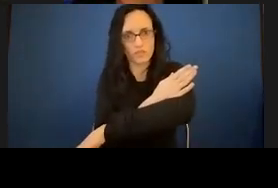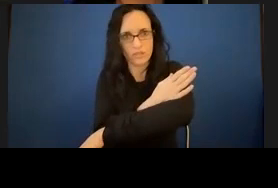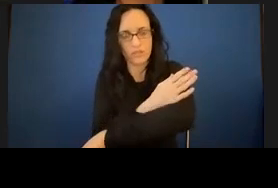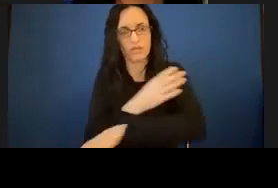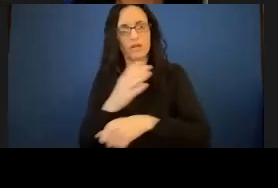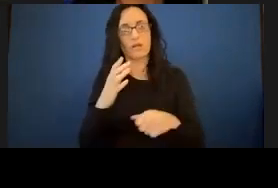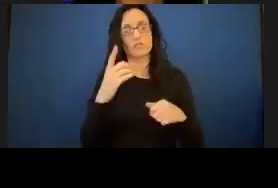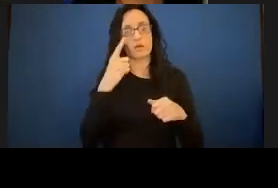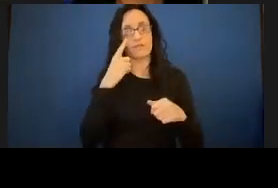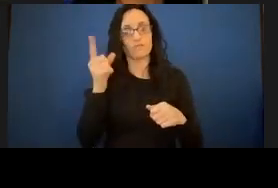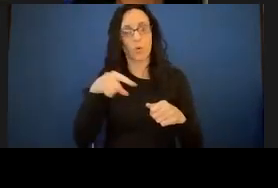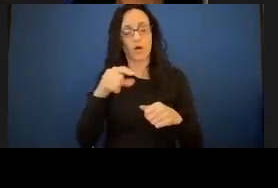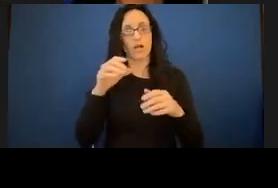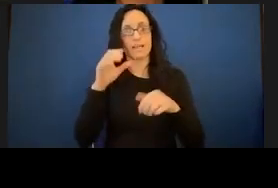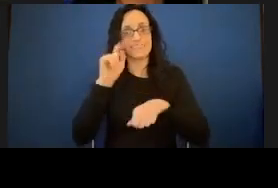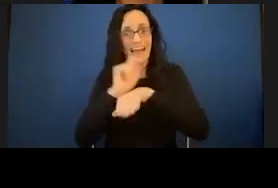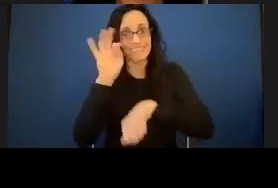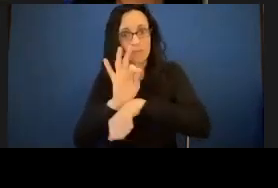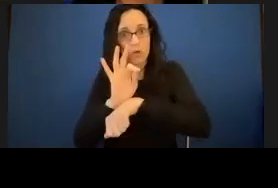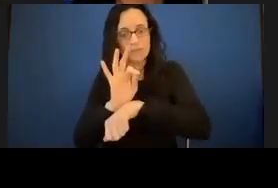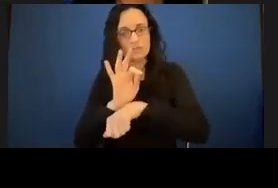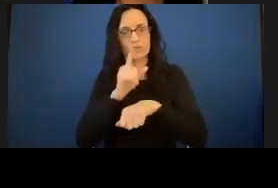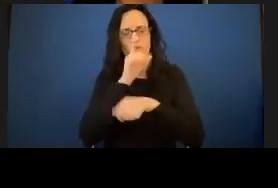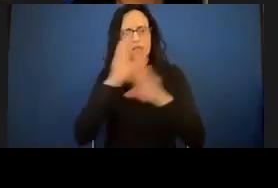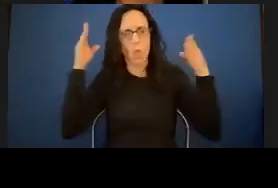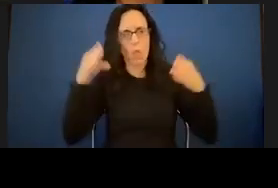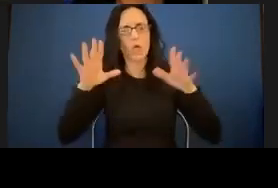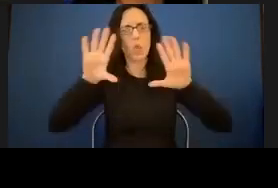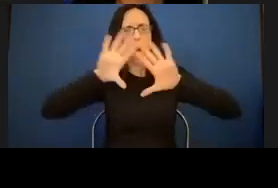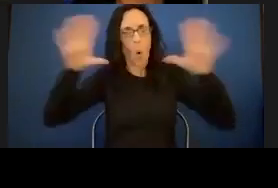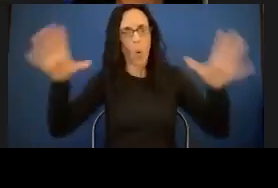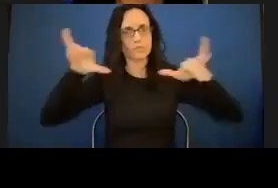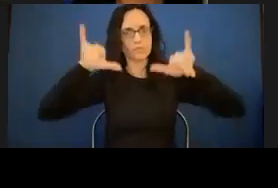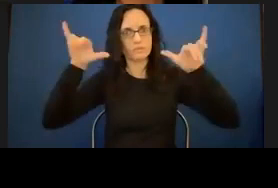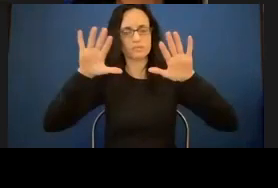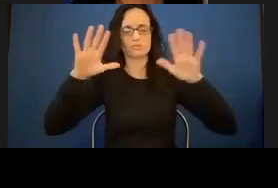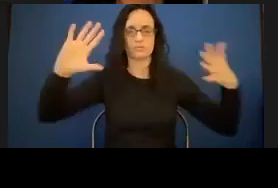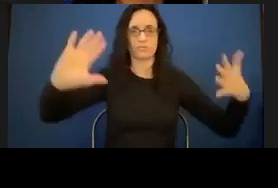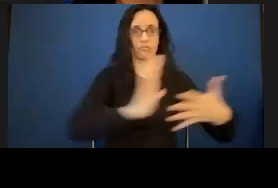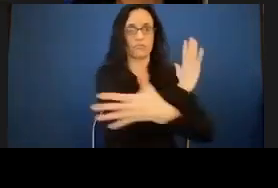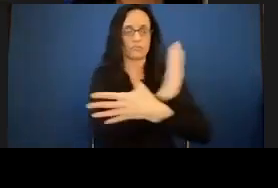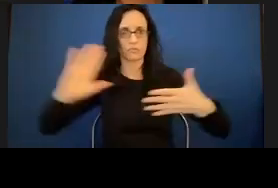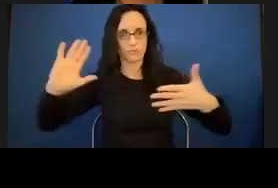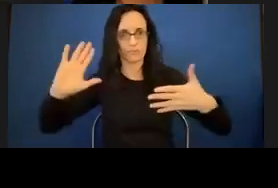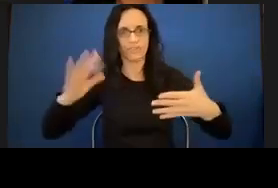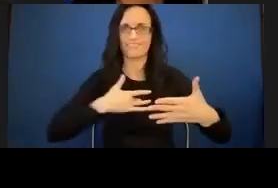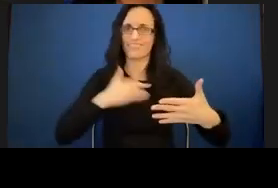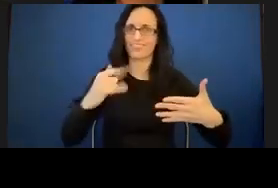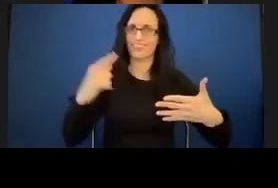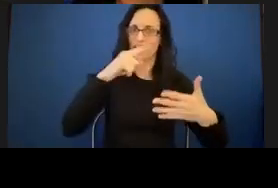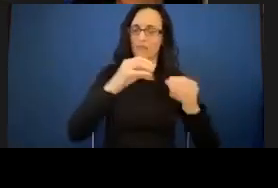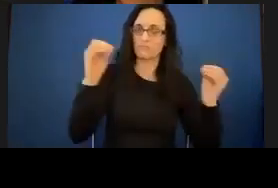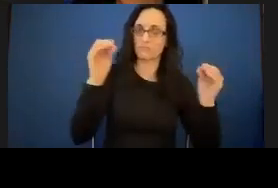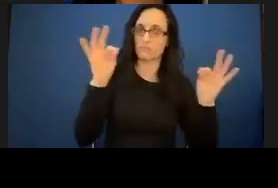that's definitely deserve one more than this. I don't say this is not a problem, it is, but that is more critical. On that